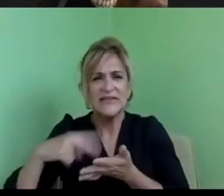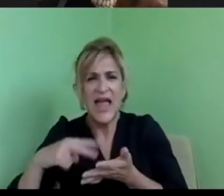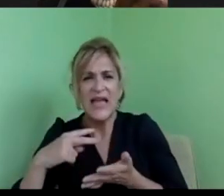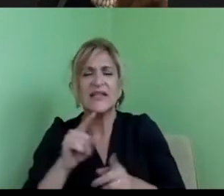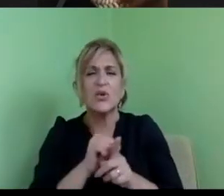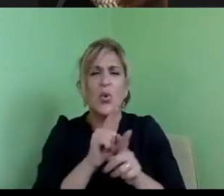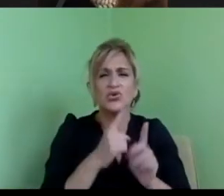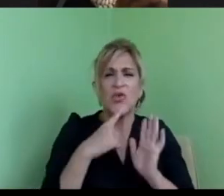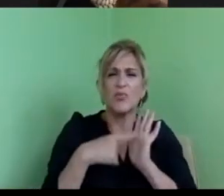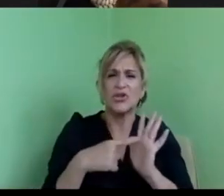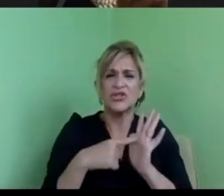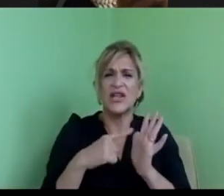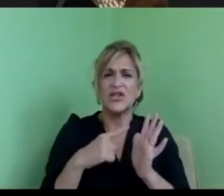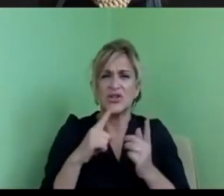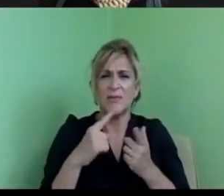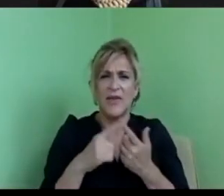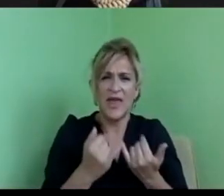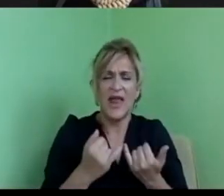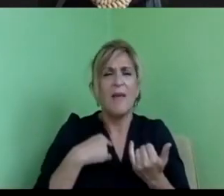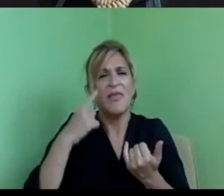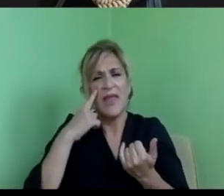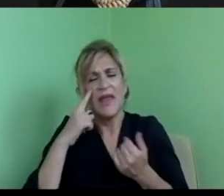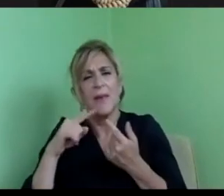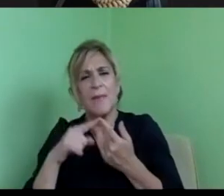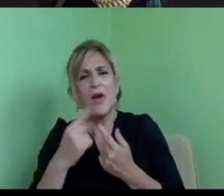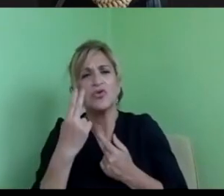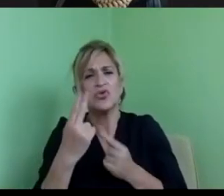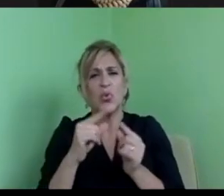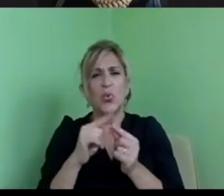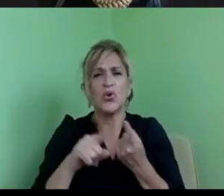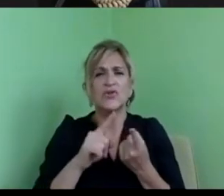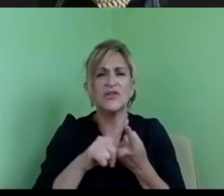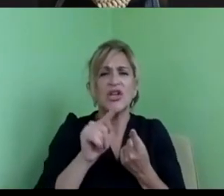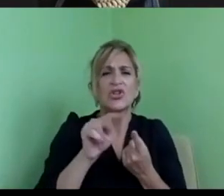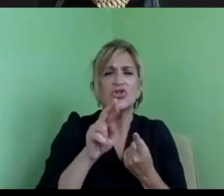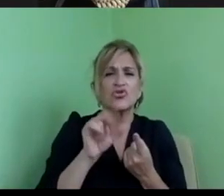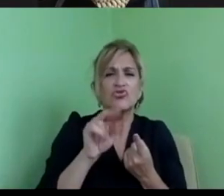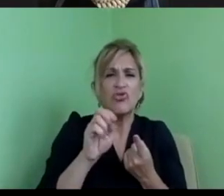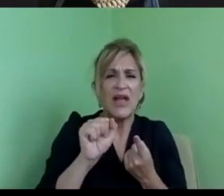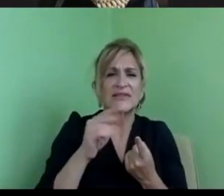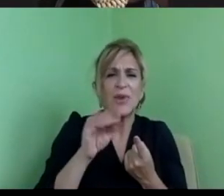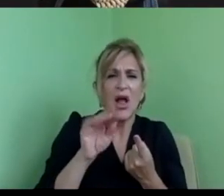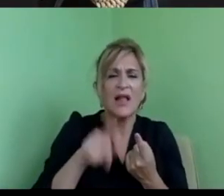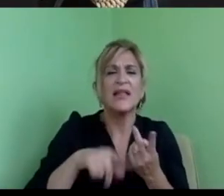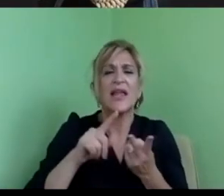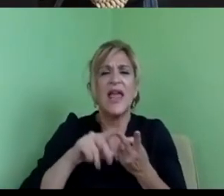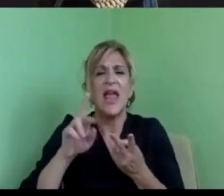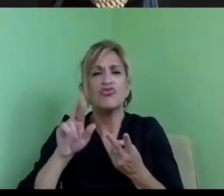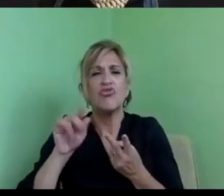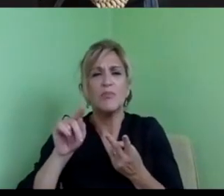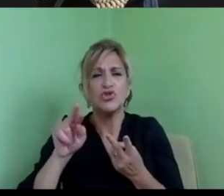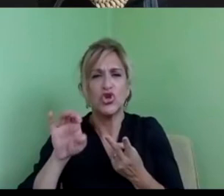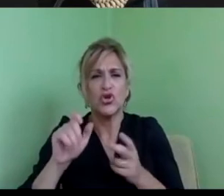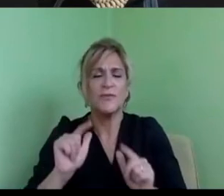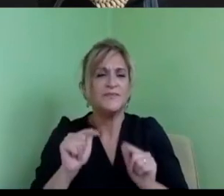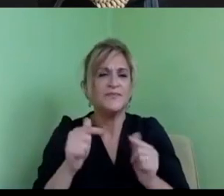so i'm thinking about those two words transba goggling and rupture and then audrey lord says you know at the end of litany for